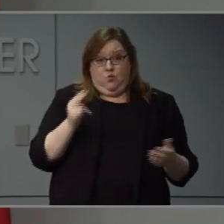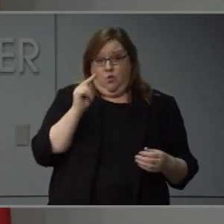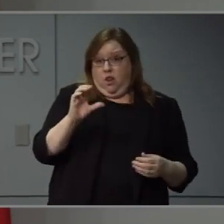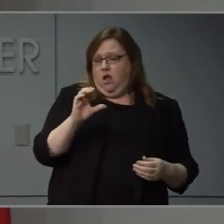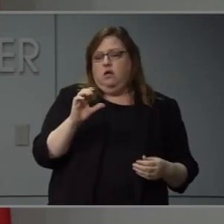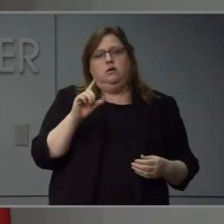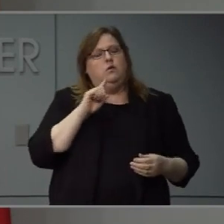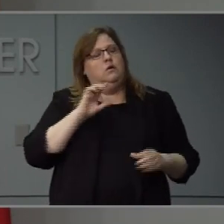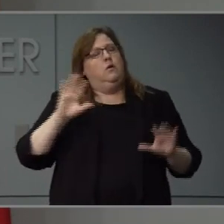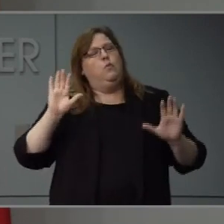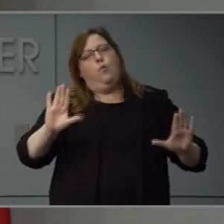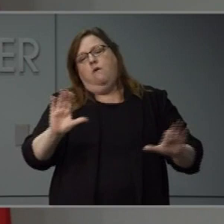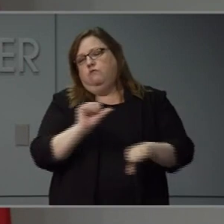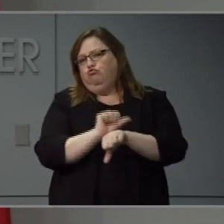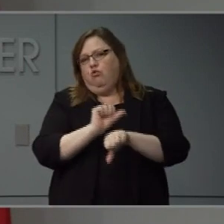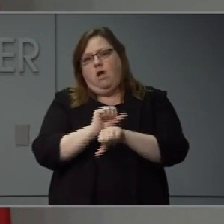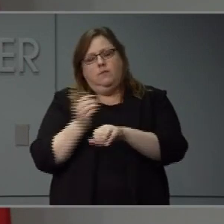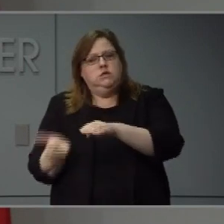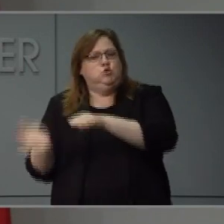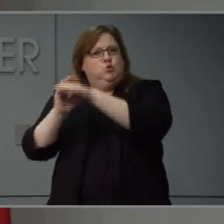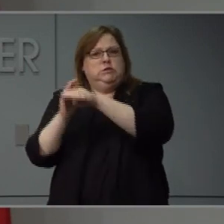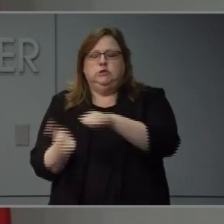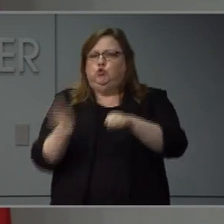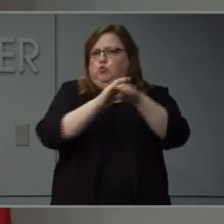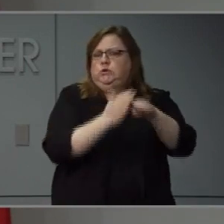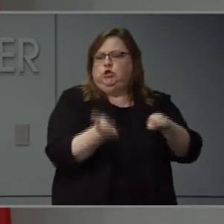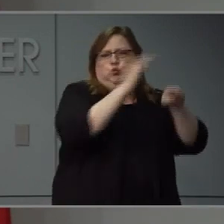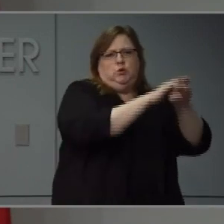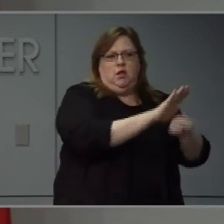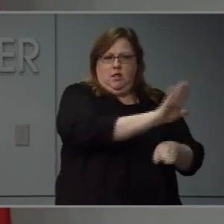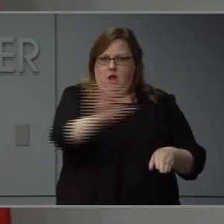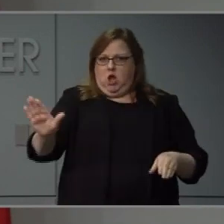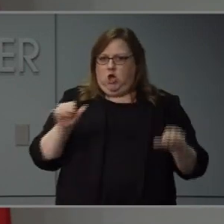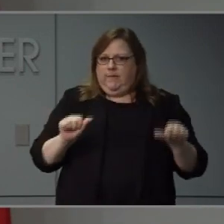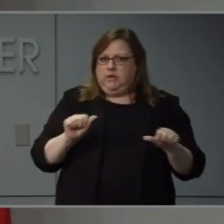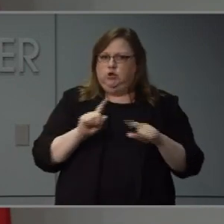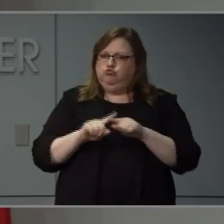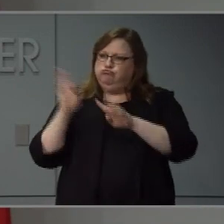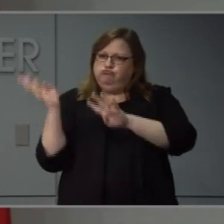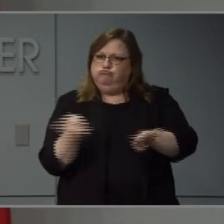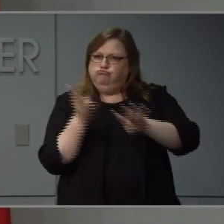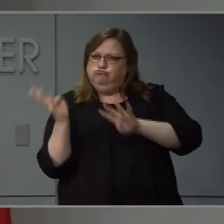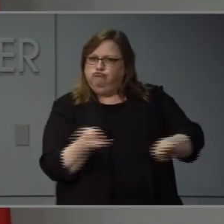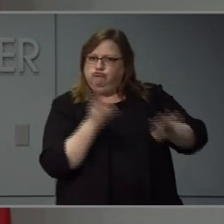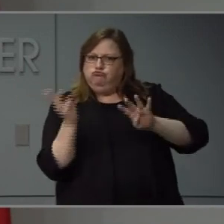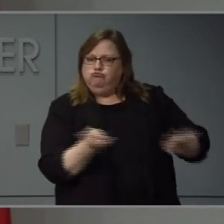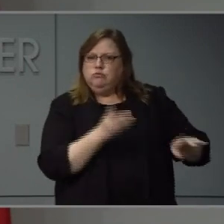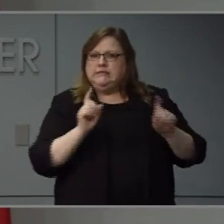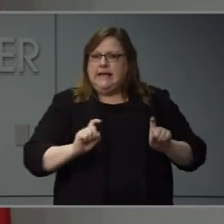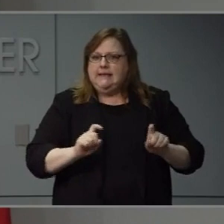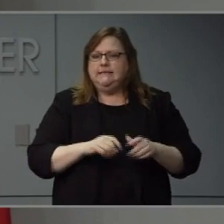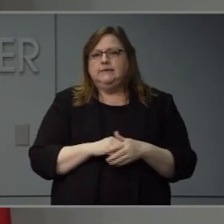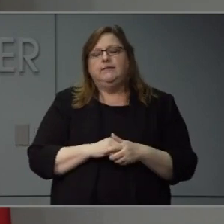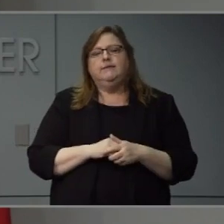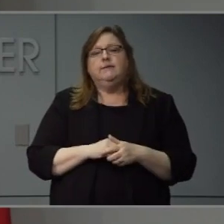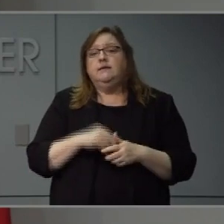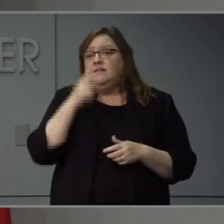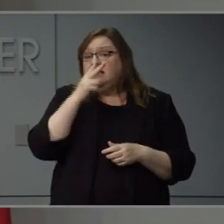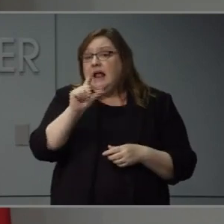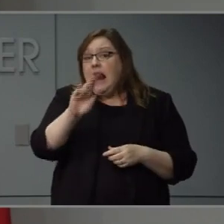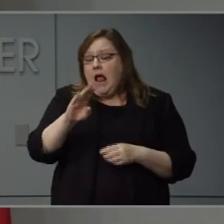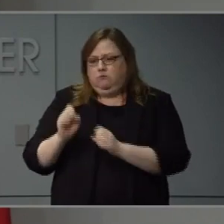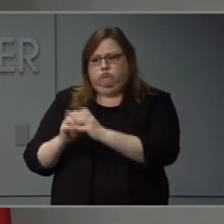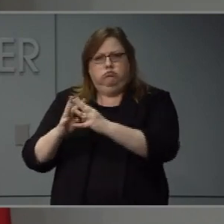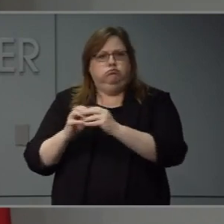tremendous job of increasing their daily capacity. We've seen many more labs come on board. We've seen the supply